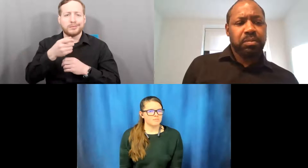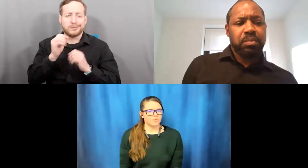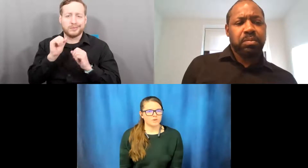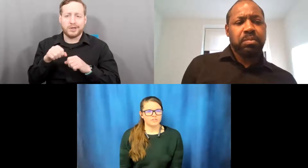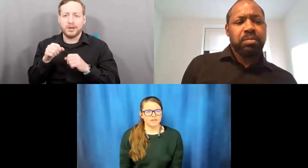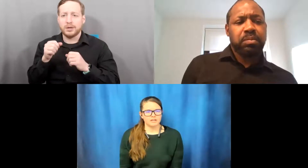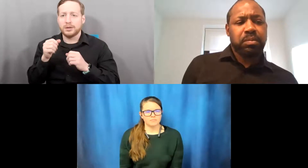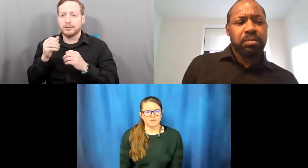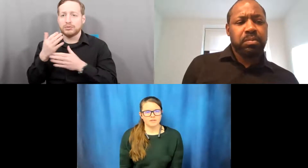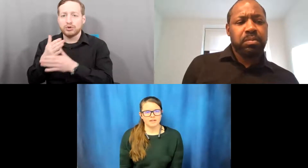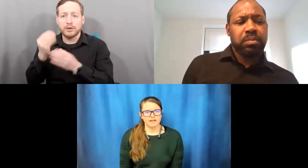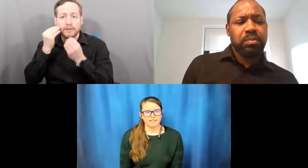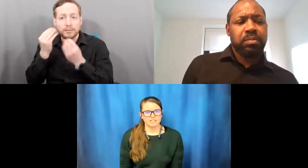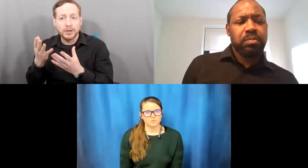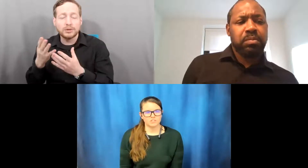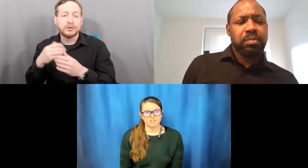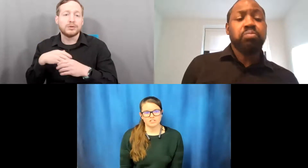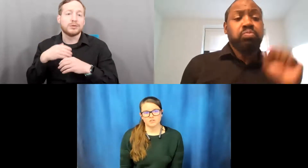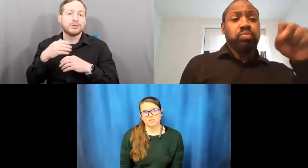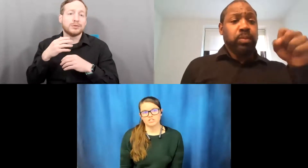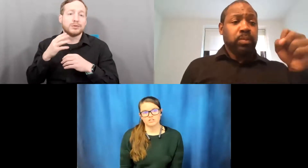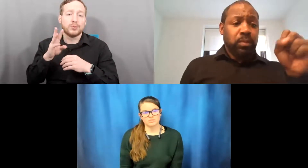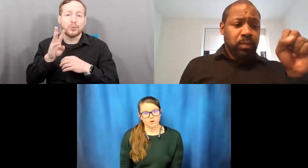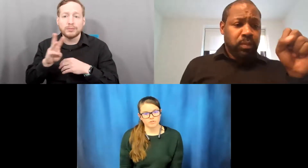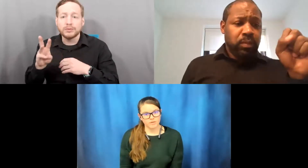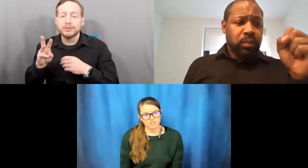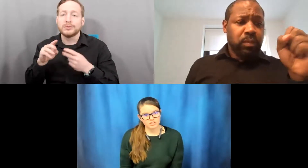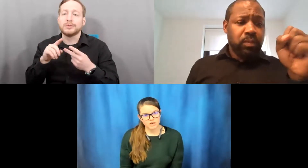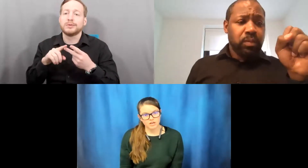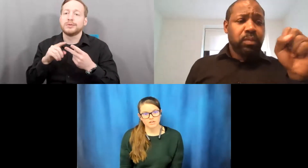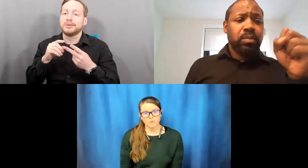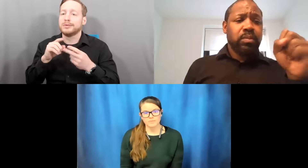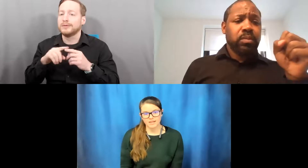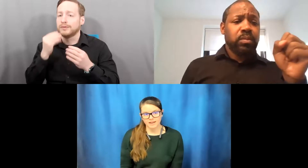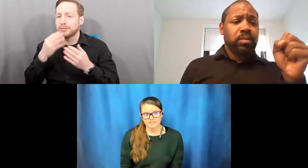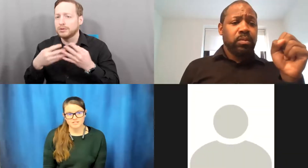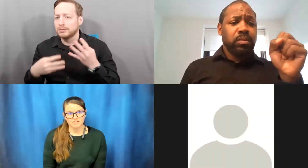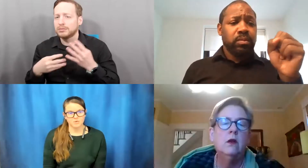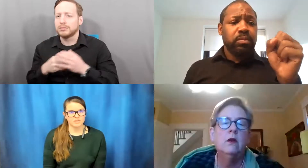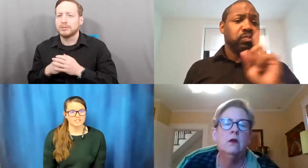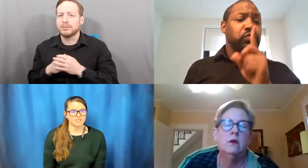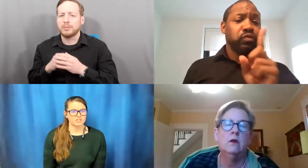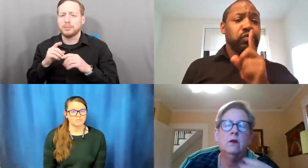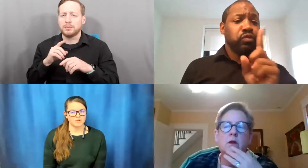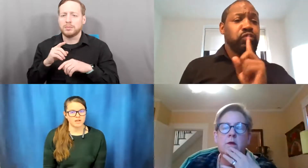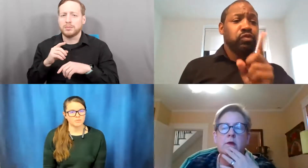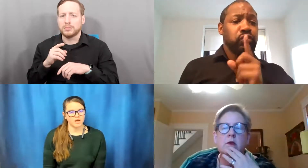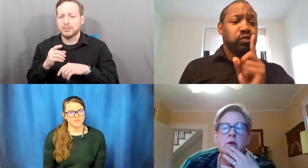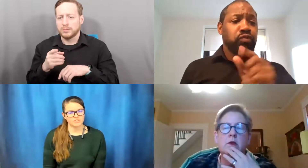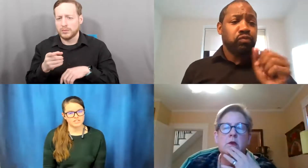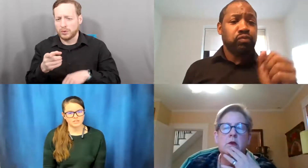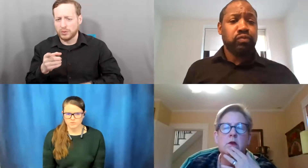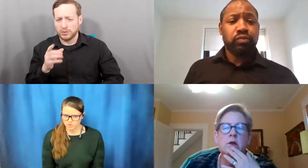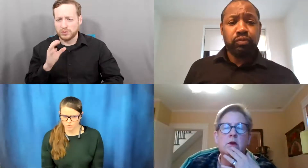Maybe the board, as was suggested, you could share some more information, the website of the organization, maybe a couple